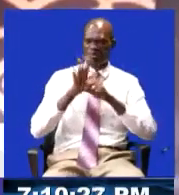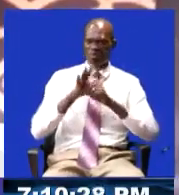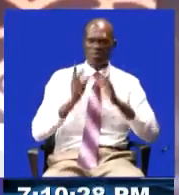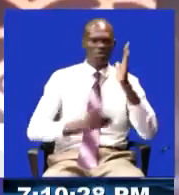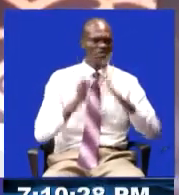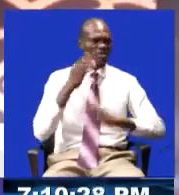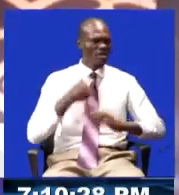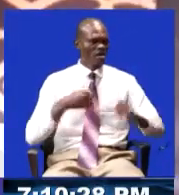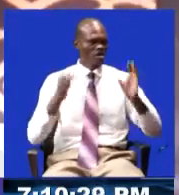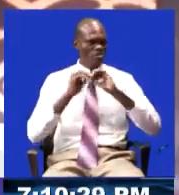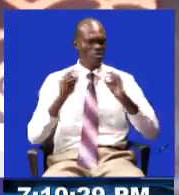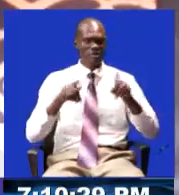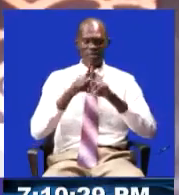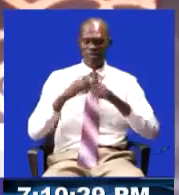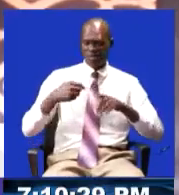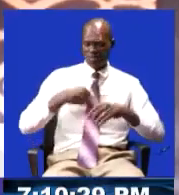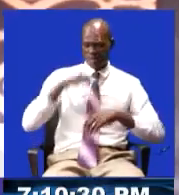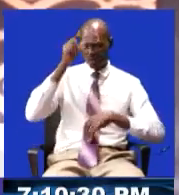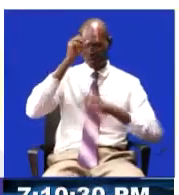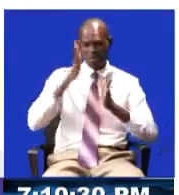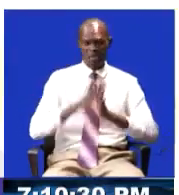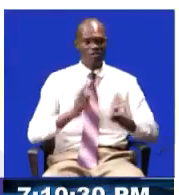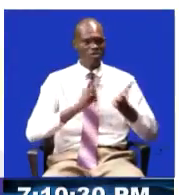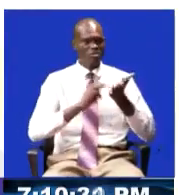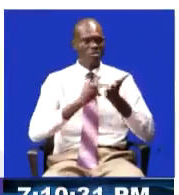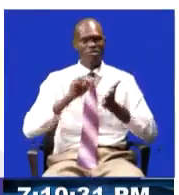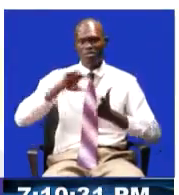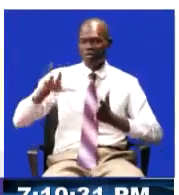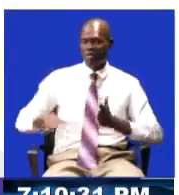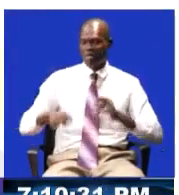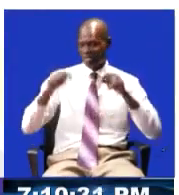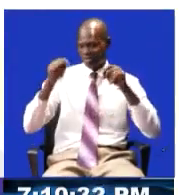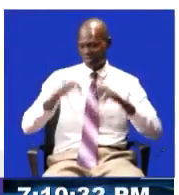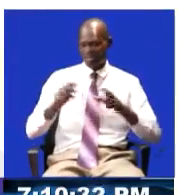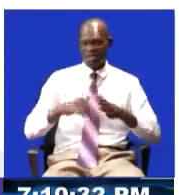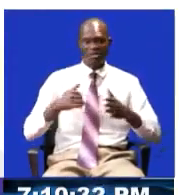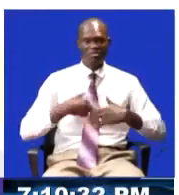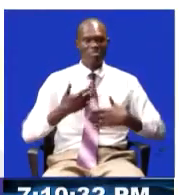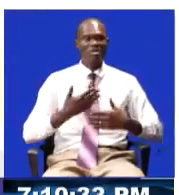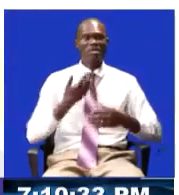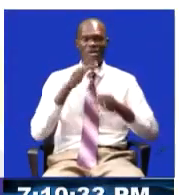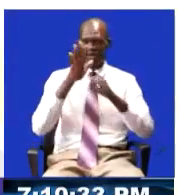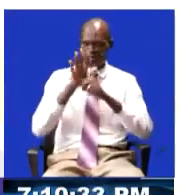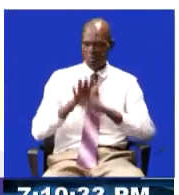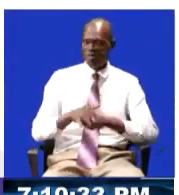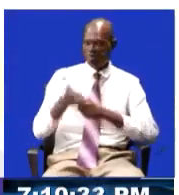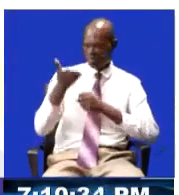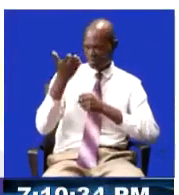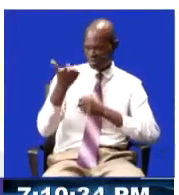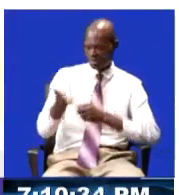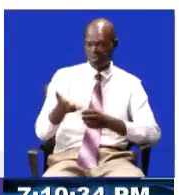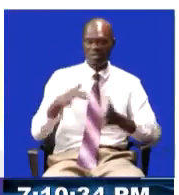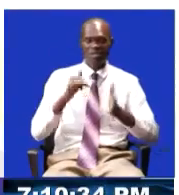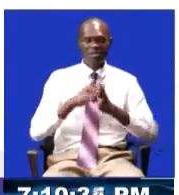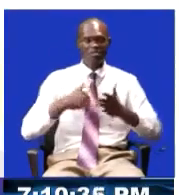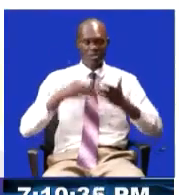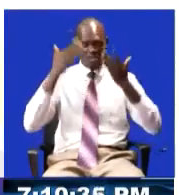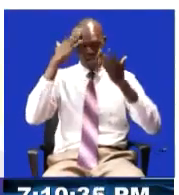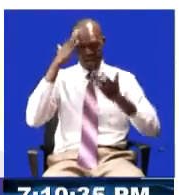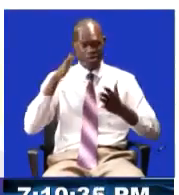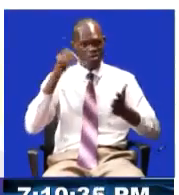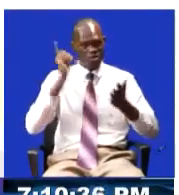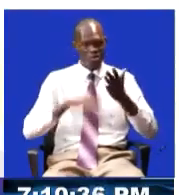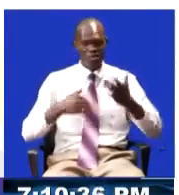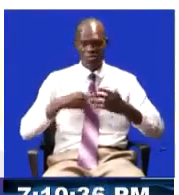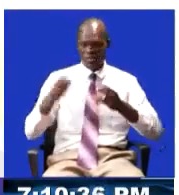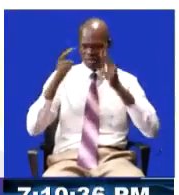maber. An kaka gavana ma Migori County ka, aketo e mbele kendo ang'e ni gima kete tekra bro